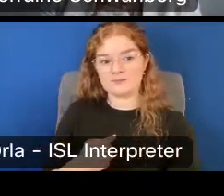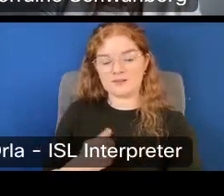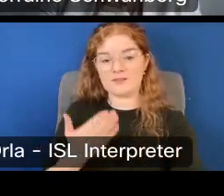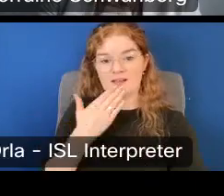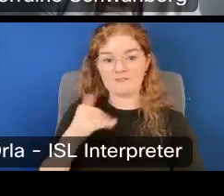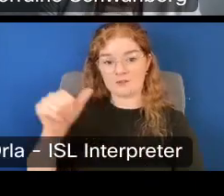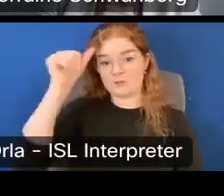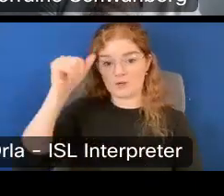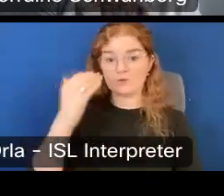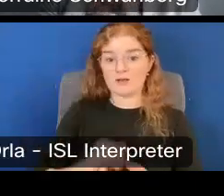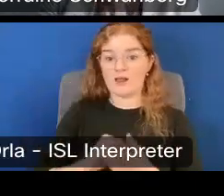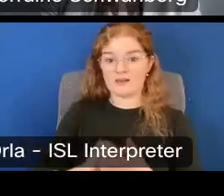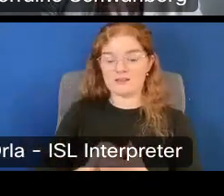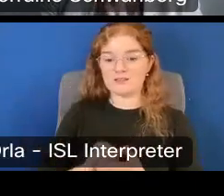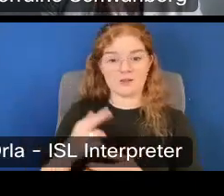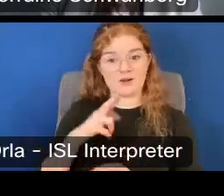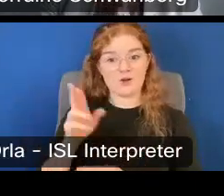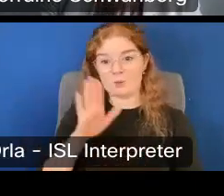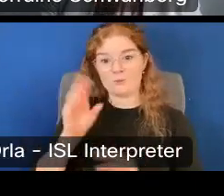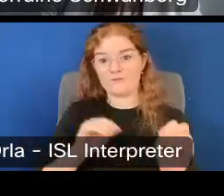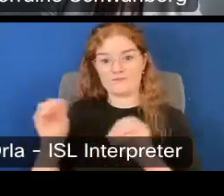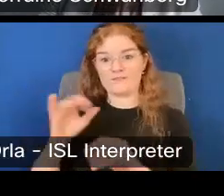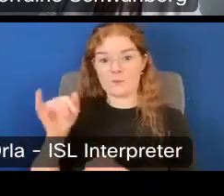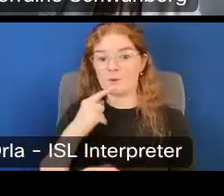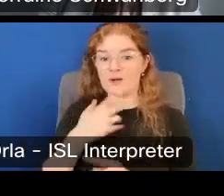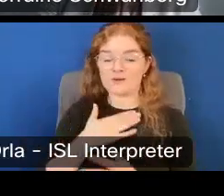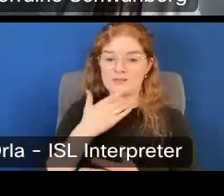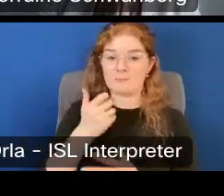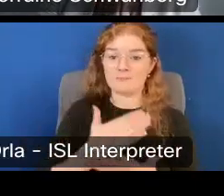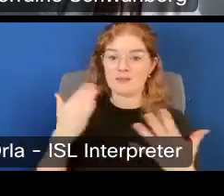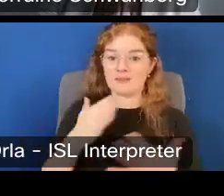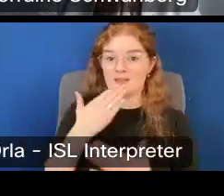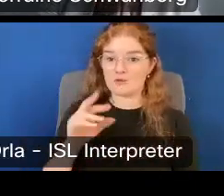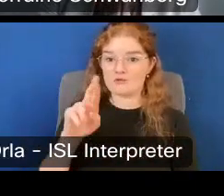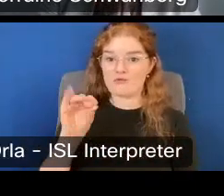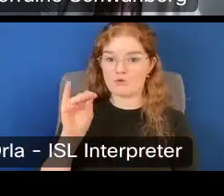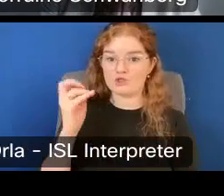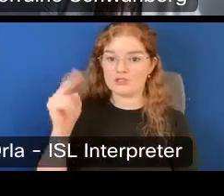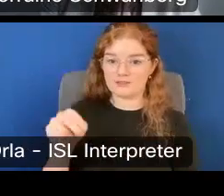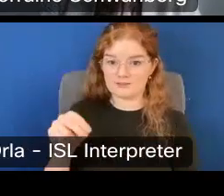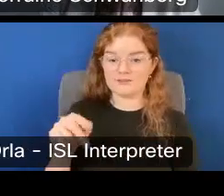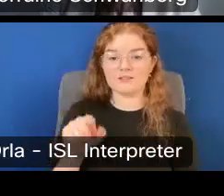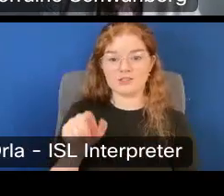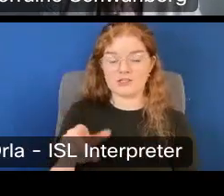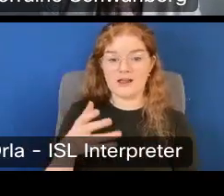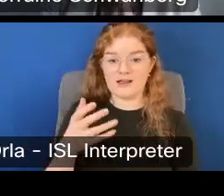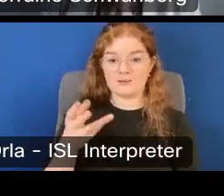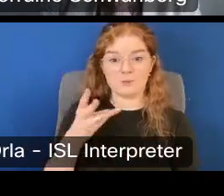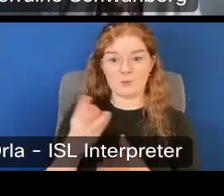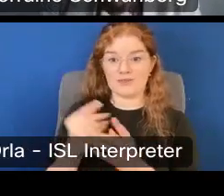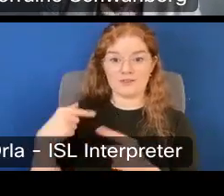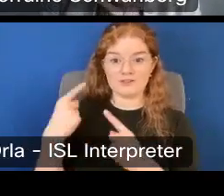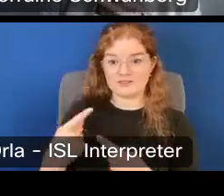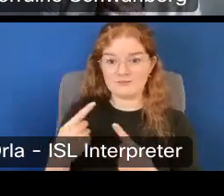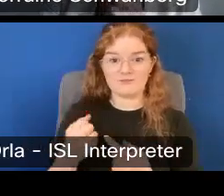that colleagues won't be going far, but I want to say a big thank you to Roisin, who has been with us as GM